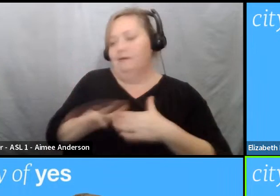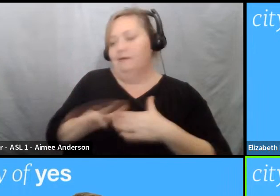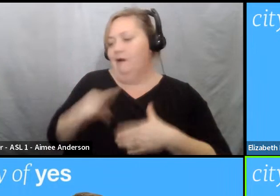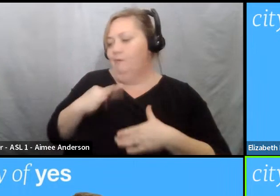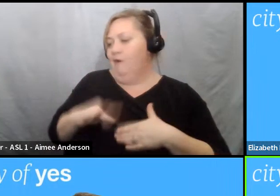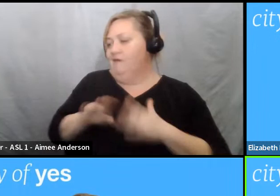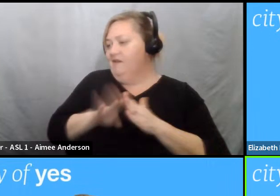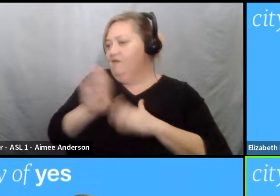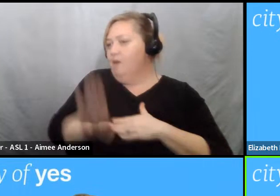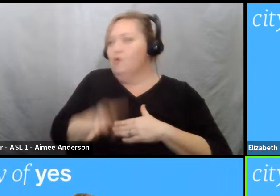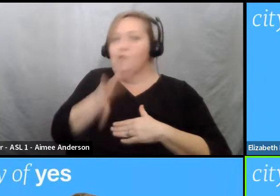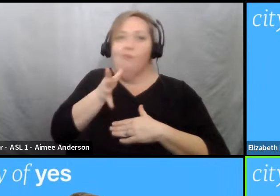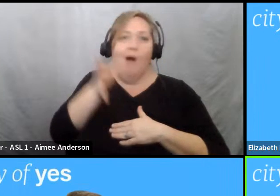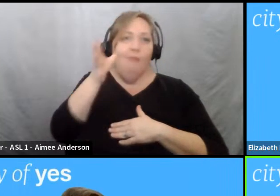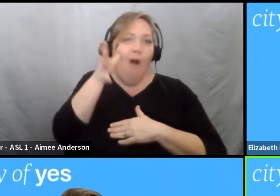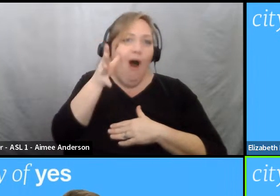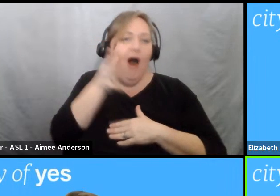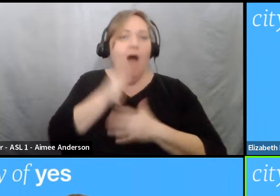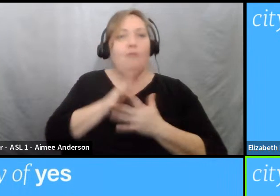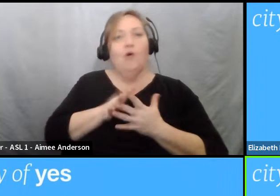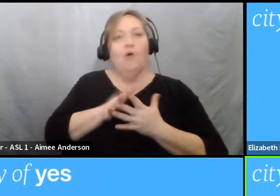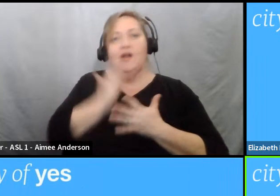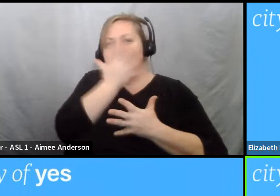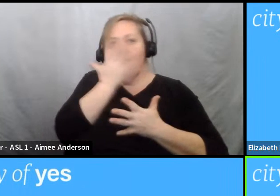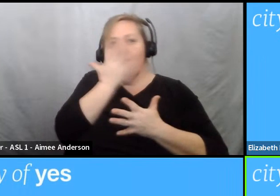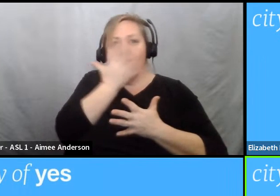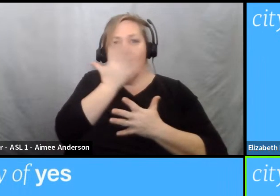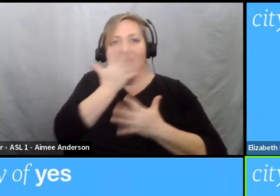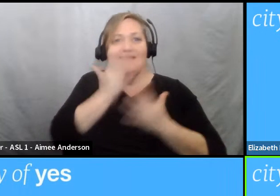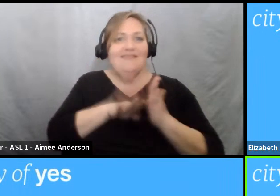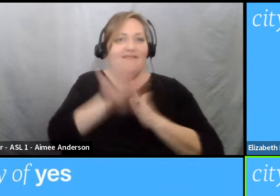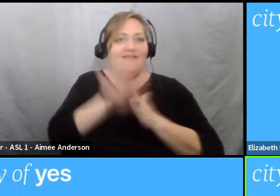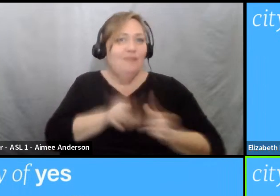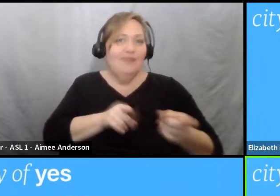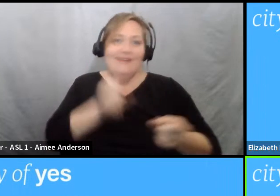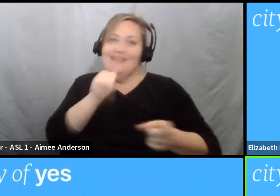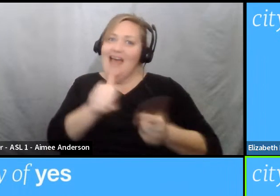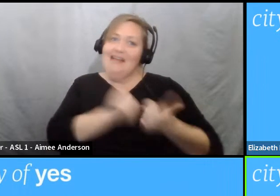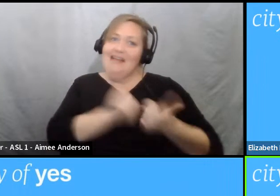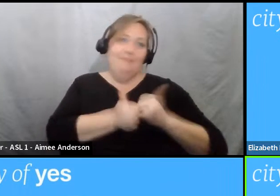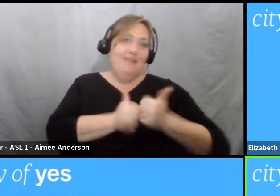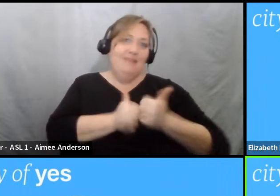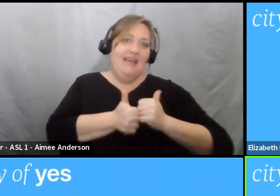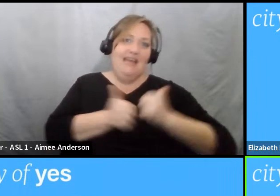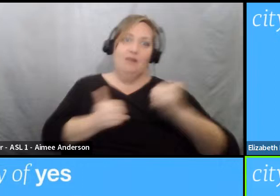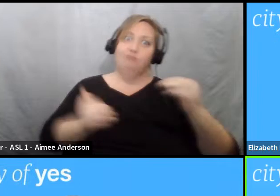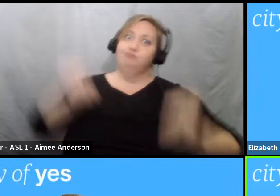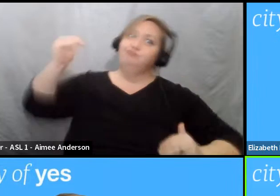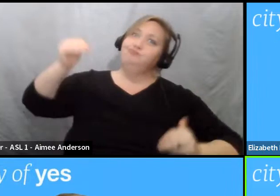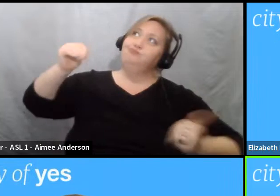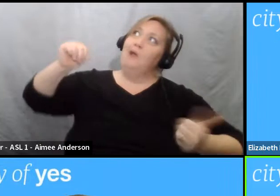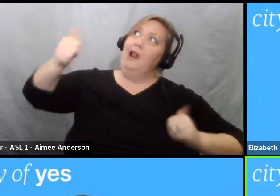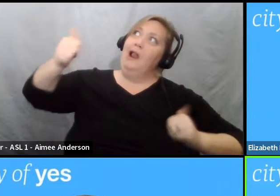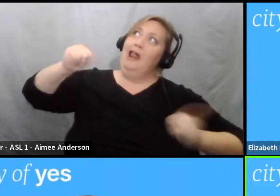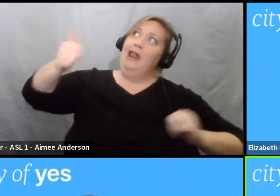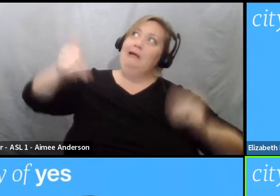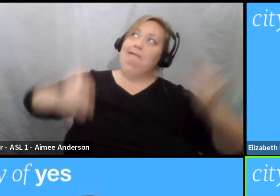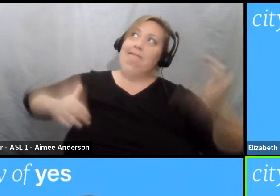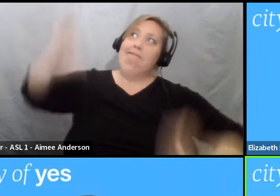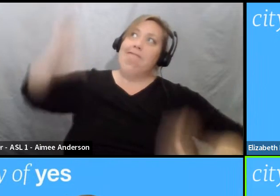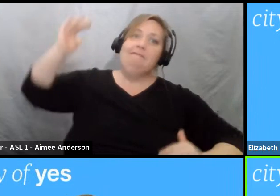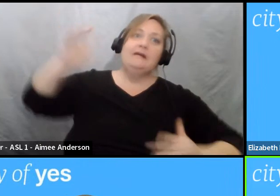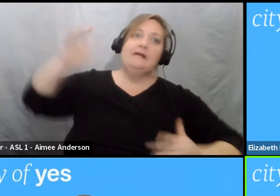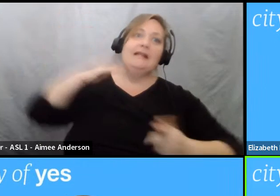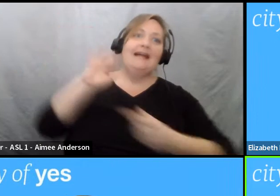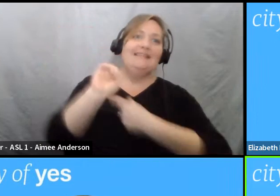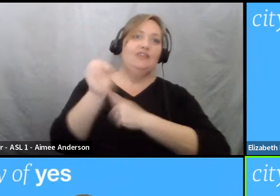developers or mom and pops or certain immigrant developers, things like that, can't really compete with the big guys in that situation. So